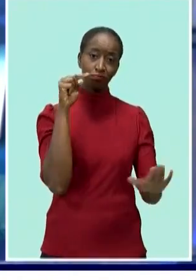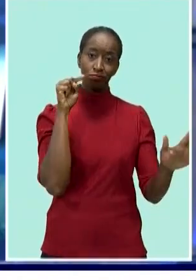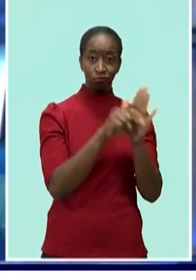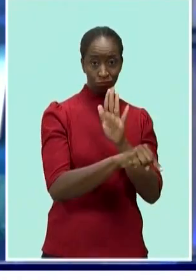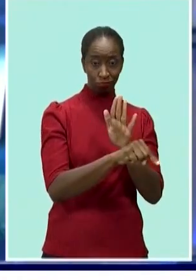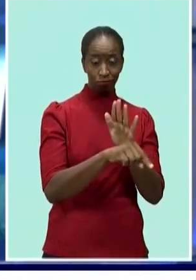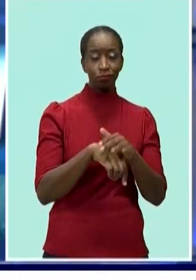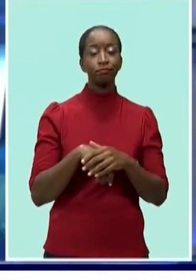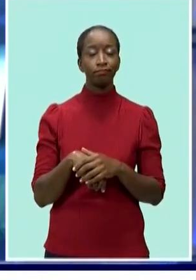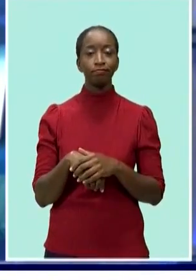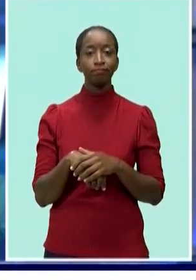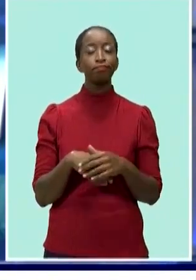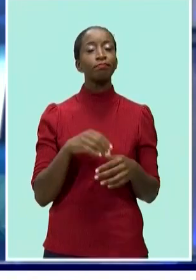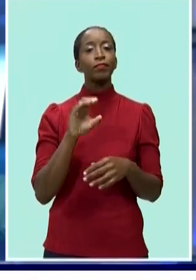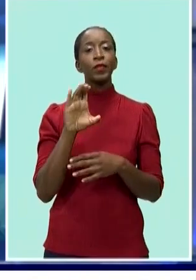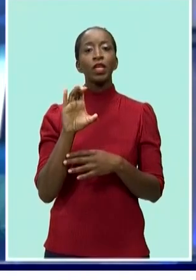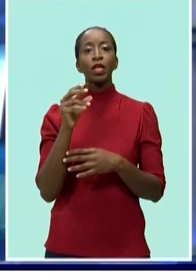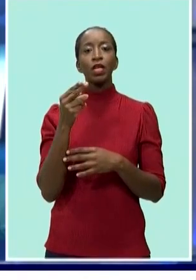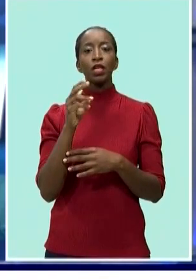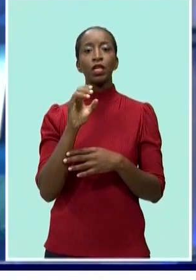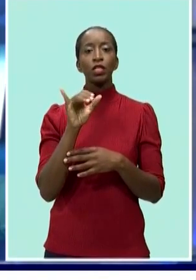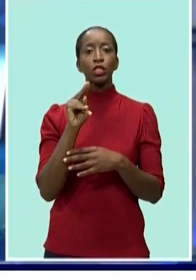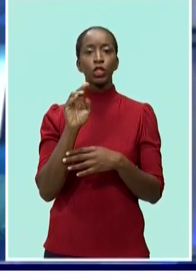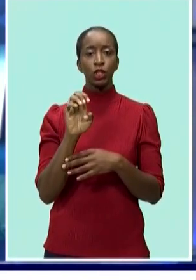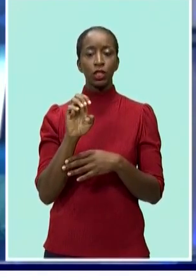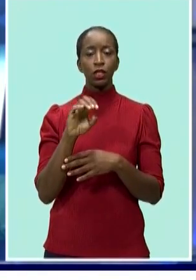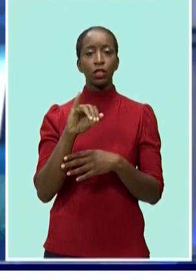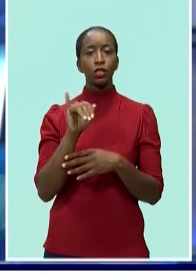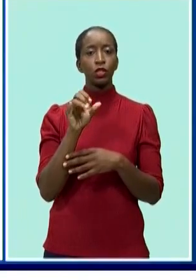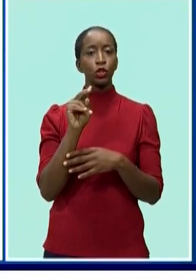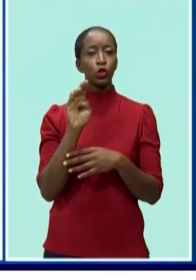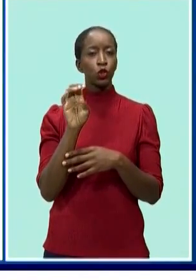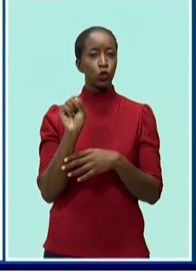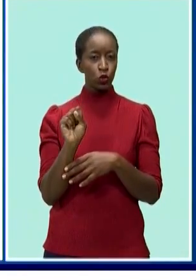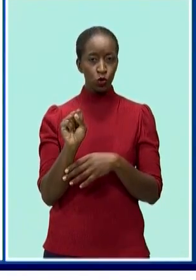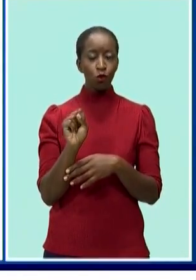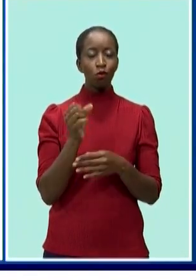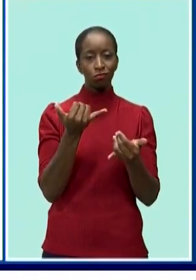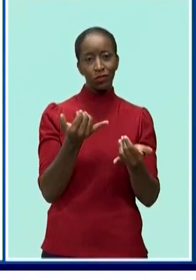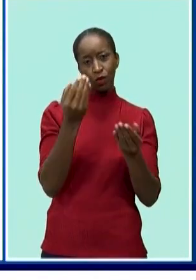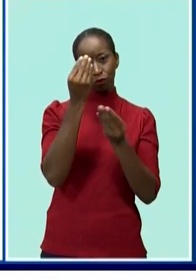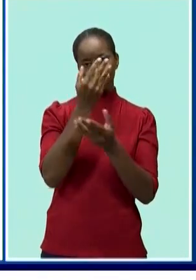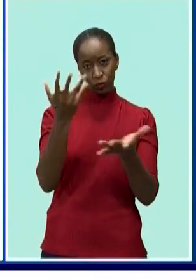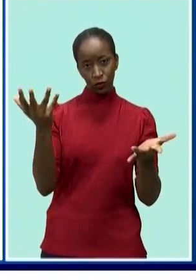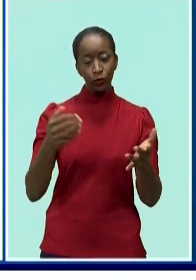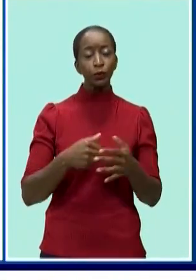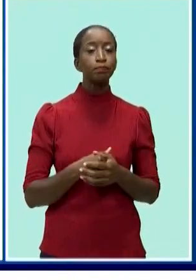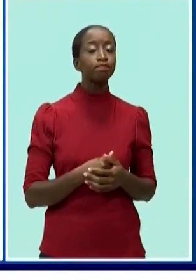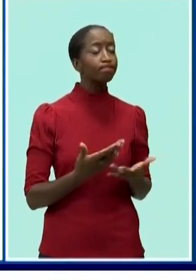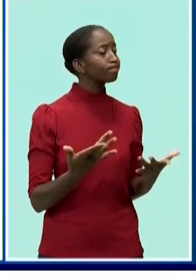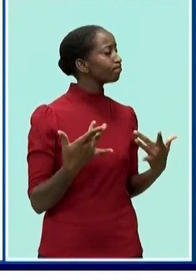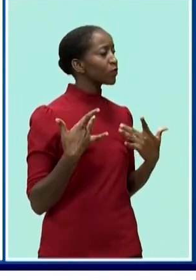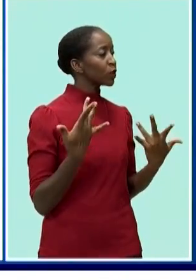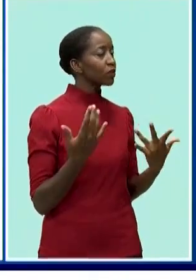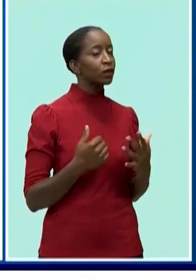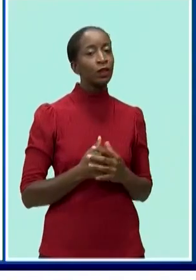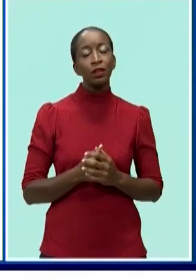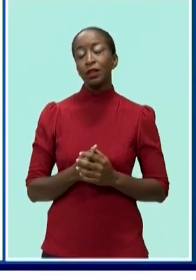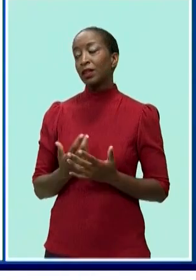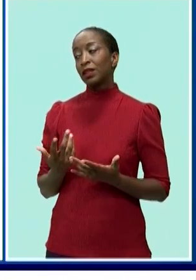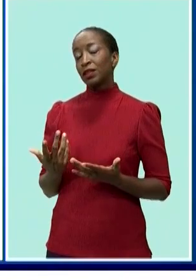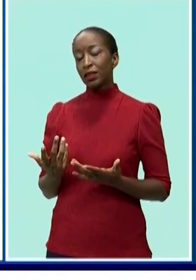story the entire day and joins us live now in studio. Shane, what details can you give us? Well, Lisa, it's a quite sad